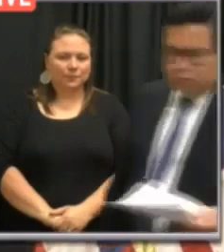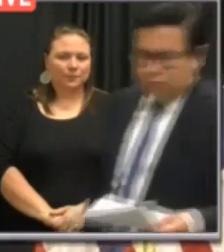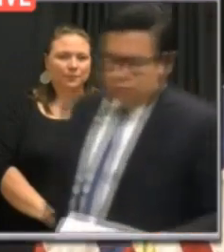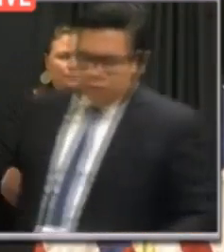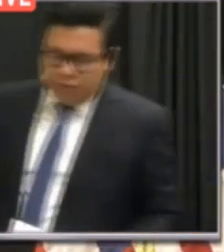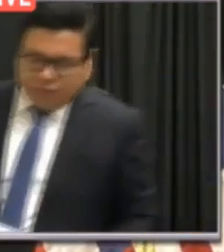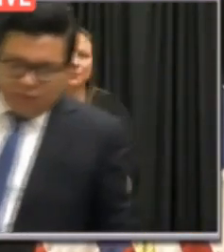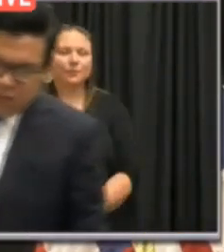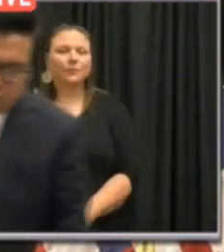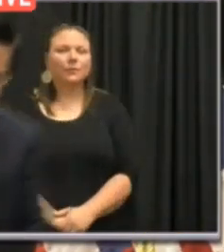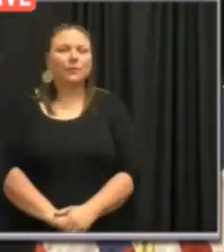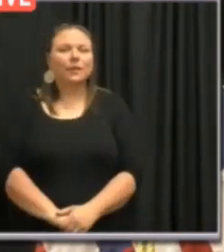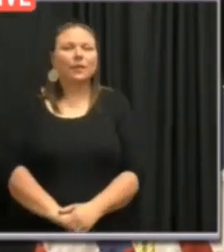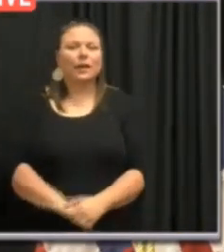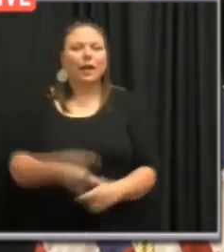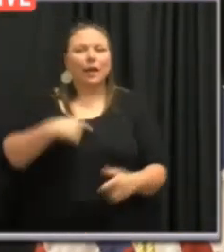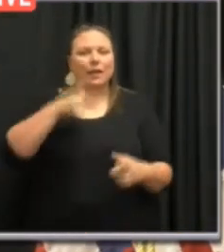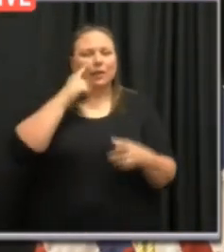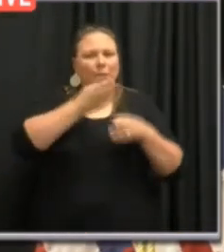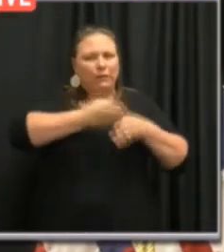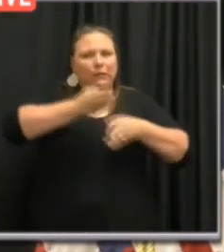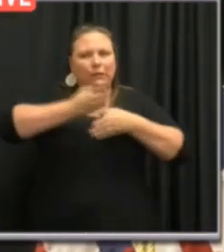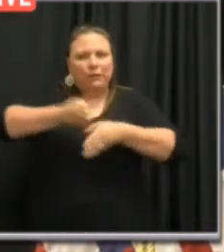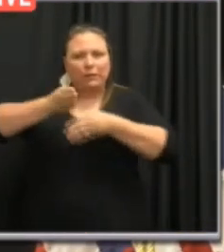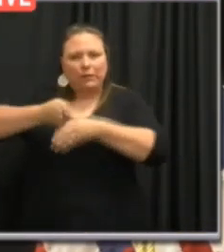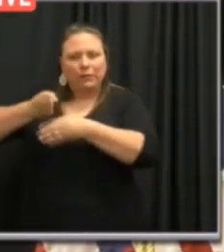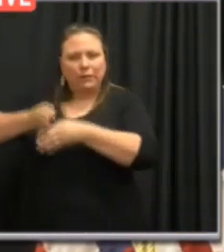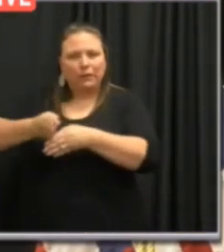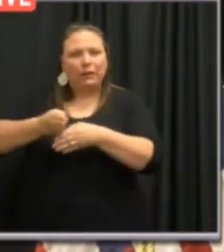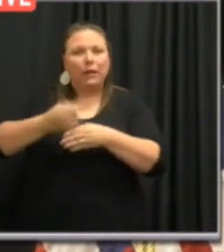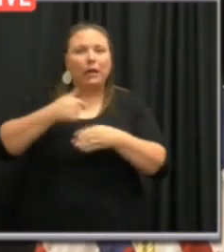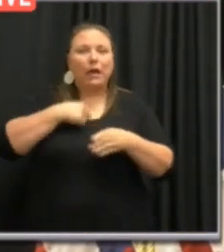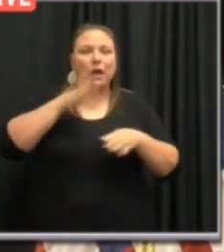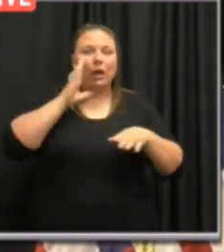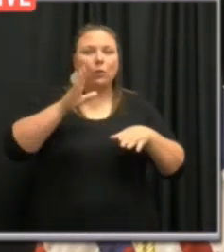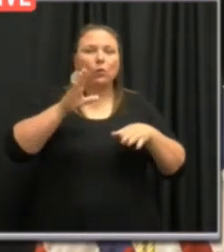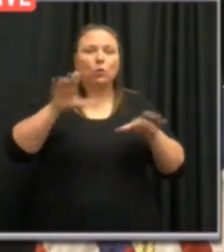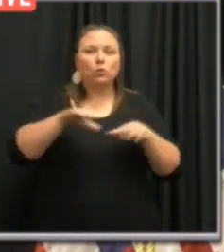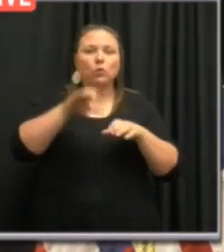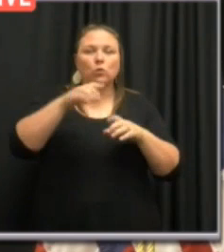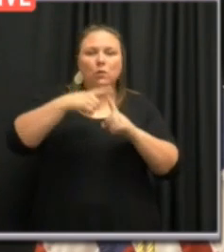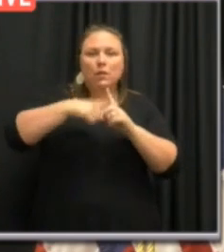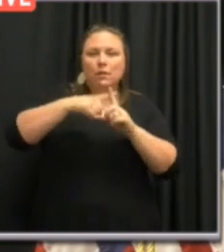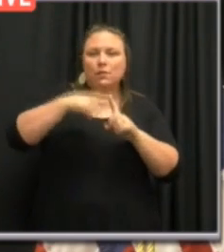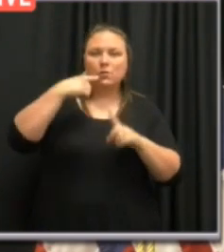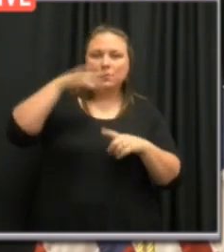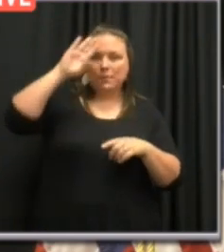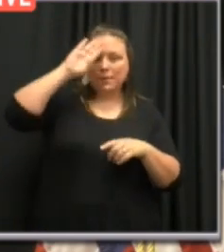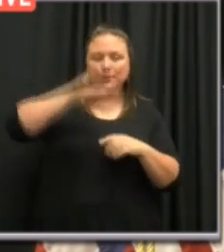So thanks. I think we're going to break up your questions, and I'll handle the one about thermometers.